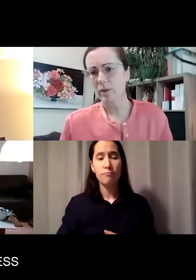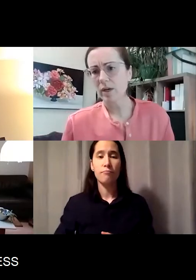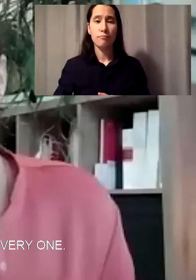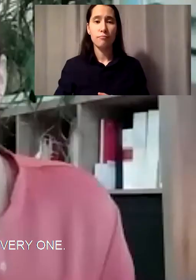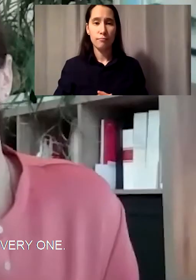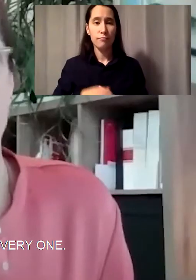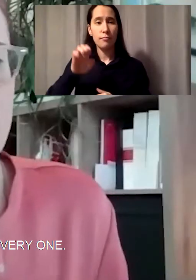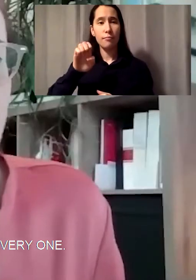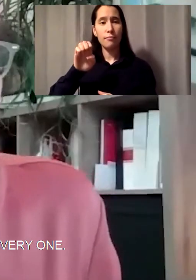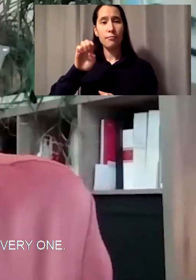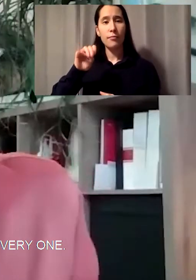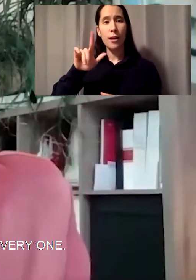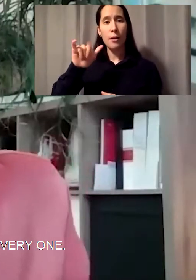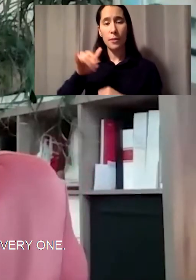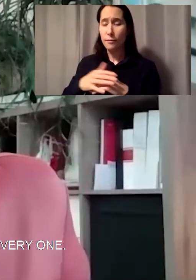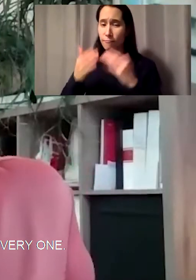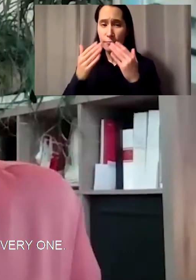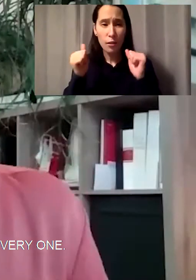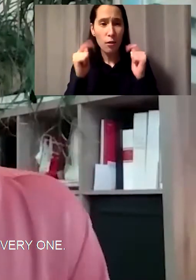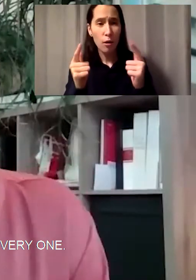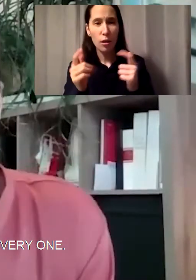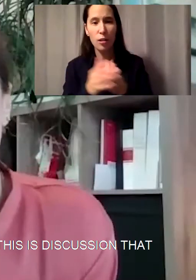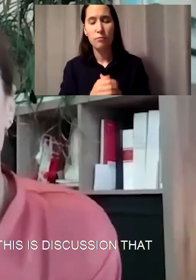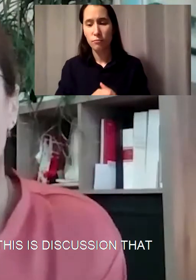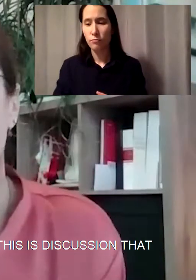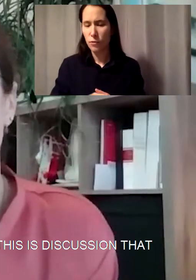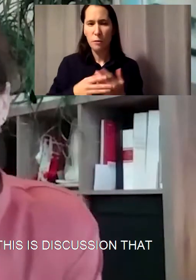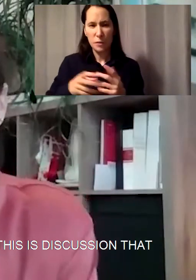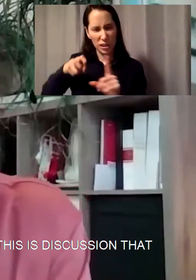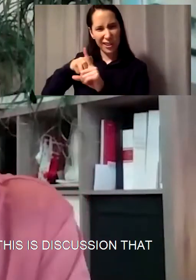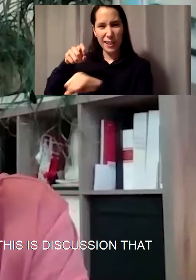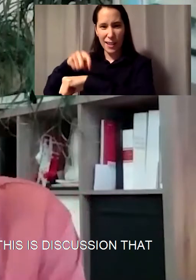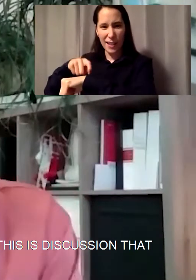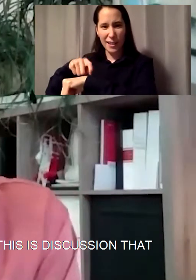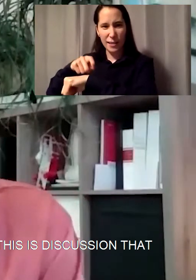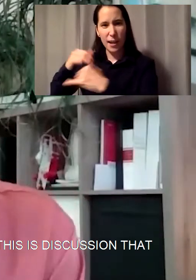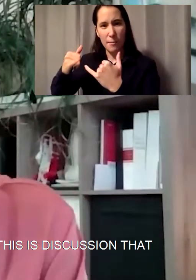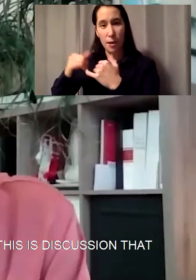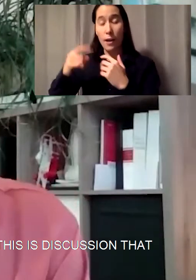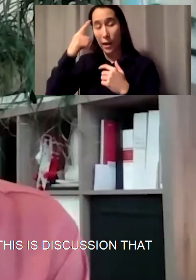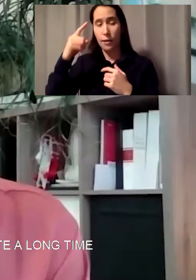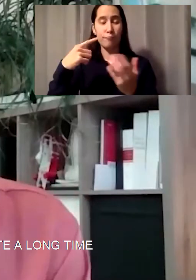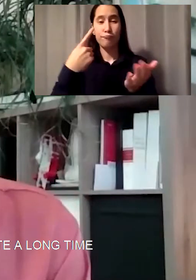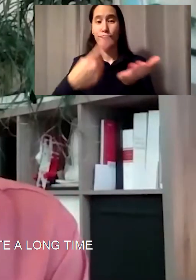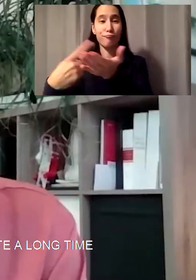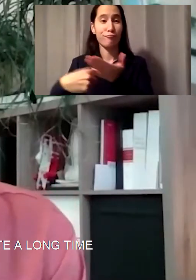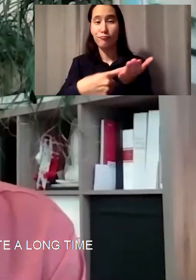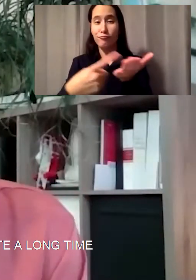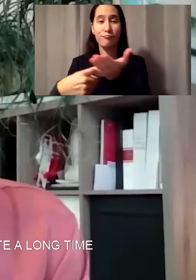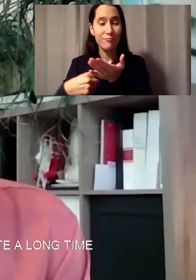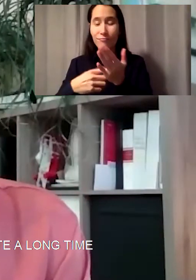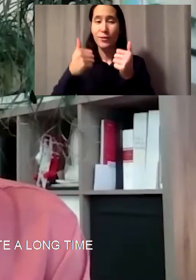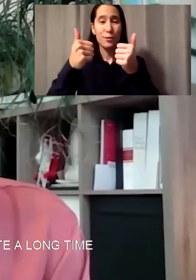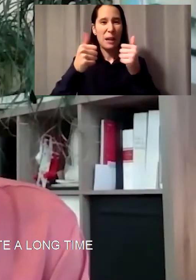Thanks, everyone. I'm mindful of the time, and I think this is discussion that we all could have for quite a long